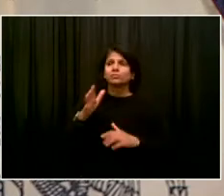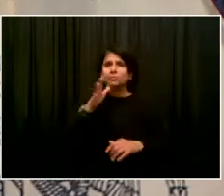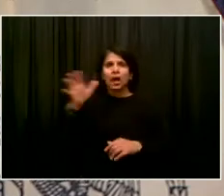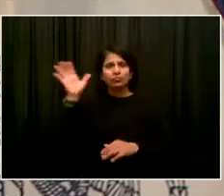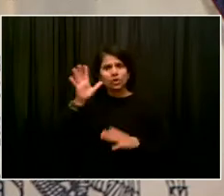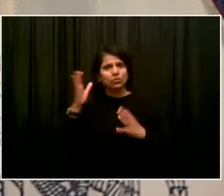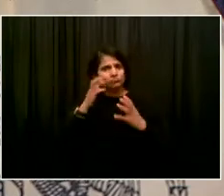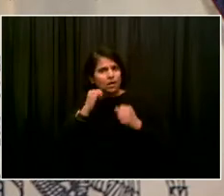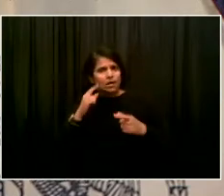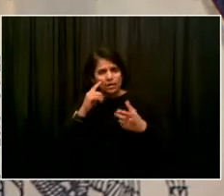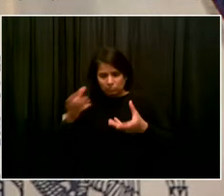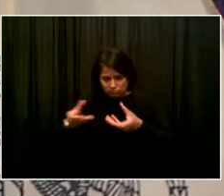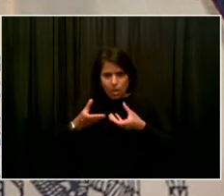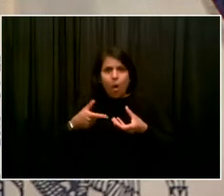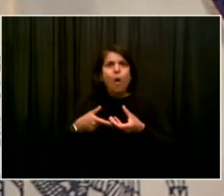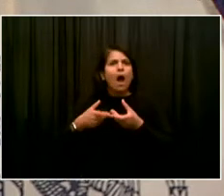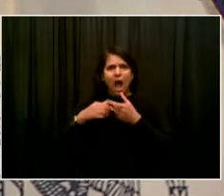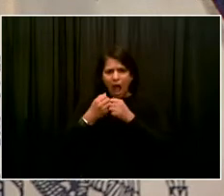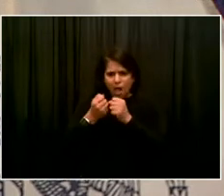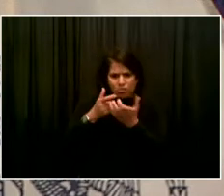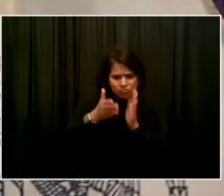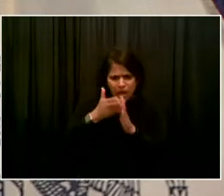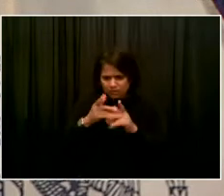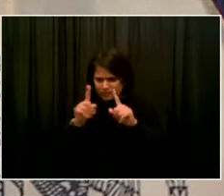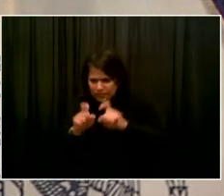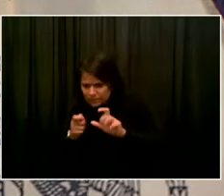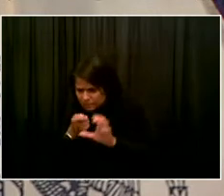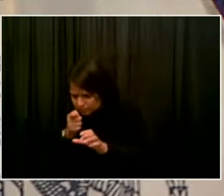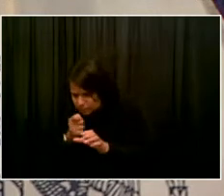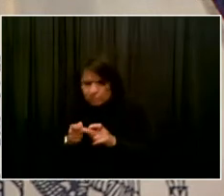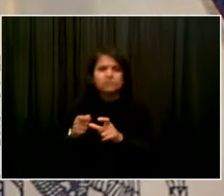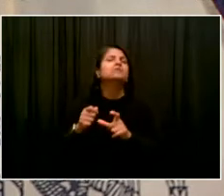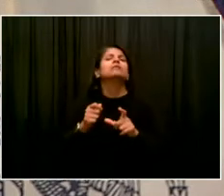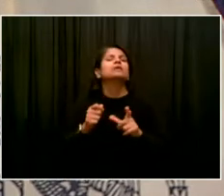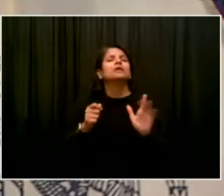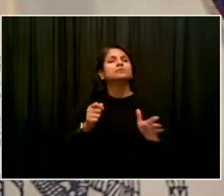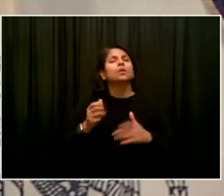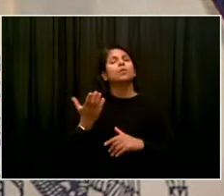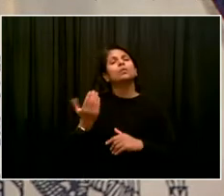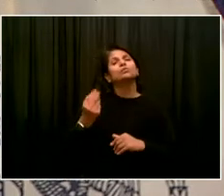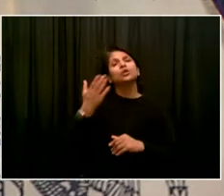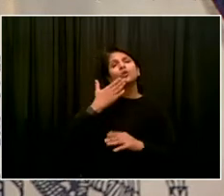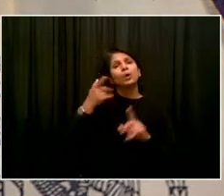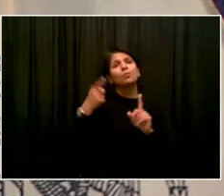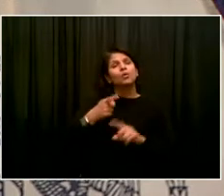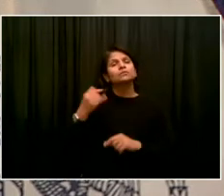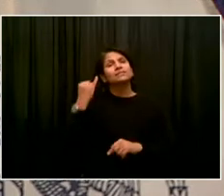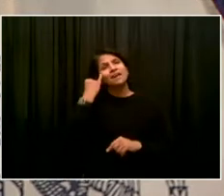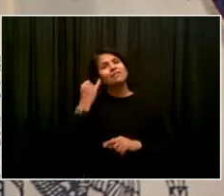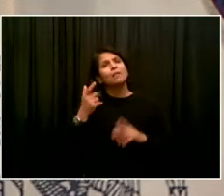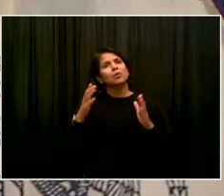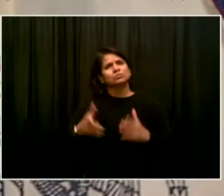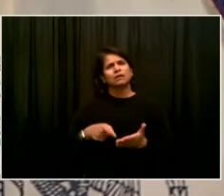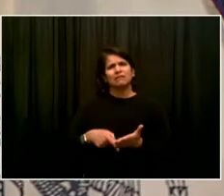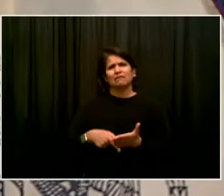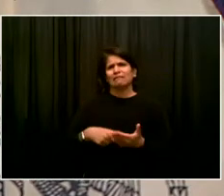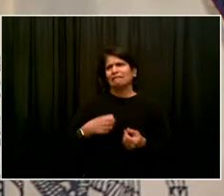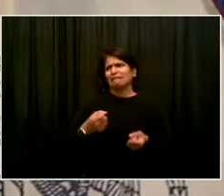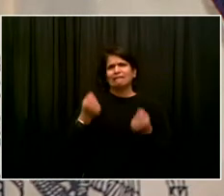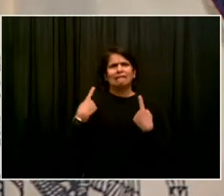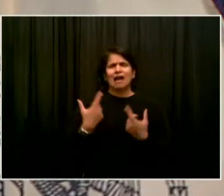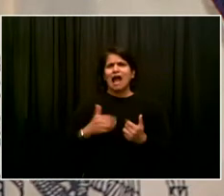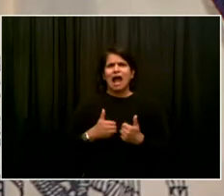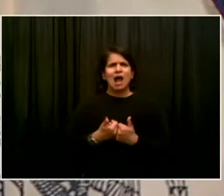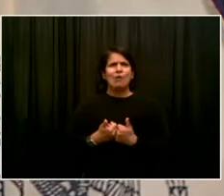terms of your very fair points, you know, what if someone doesn't use them properly, doesn't understand them, or has other, you know,